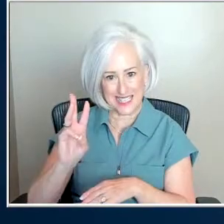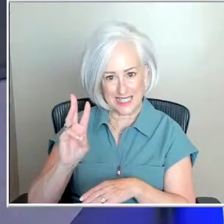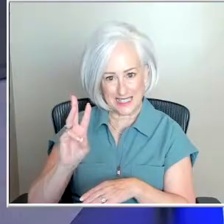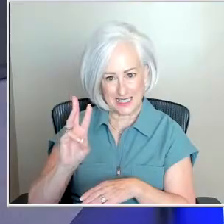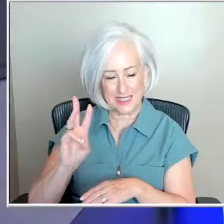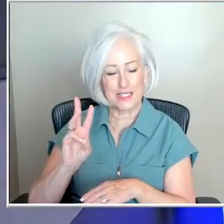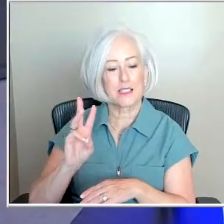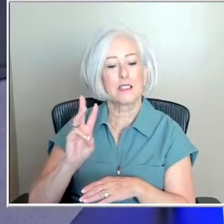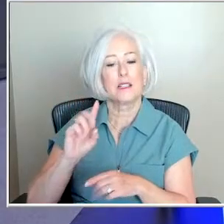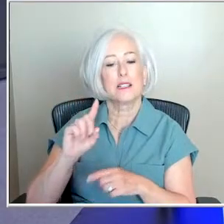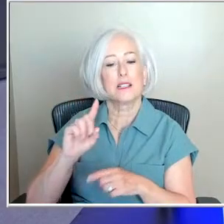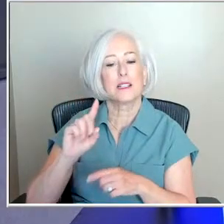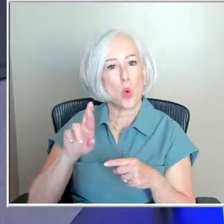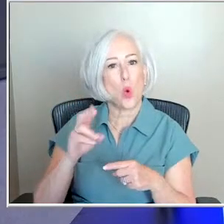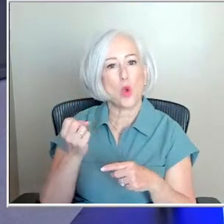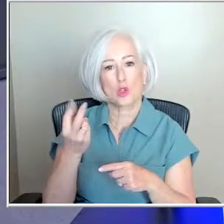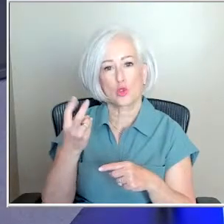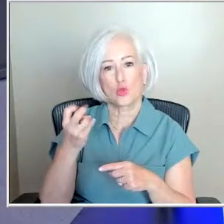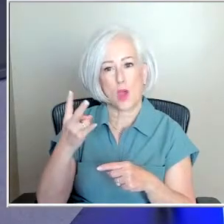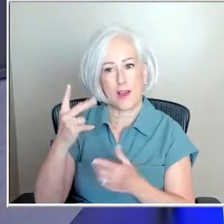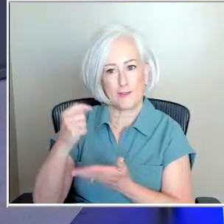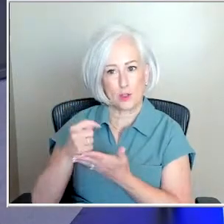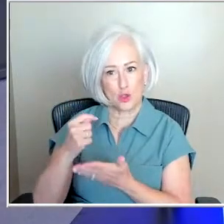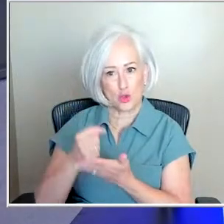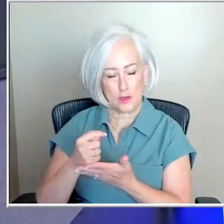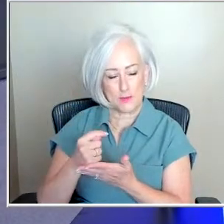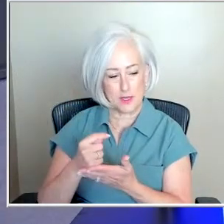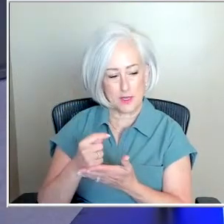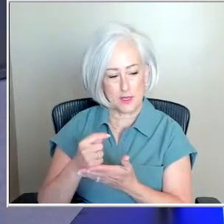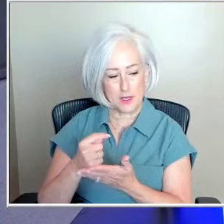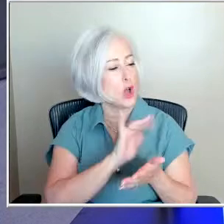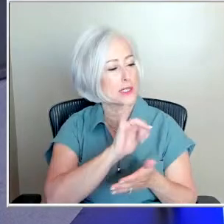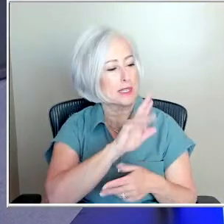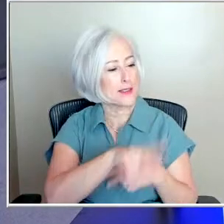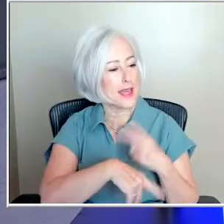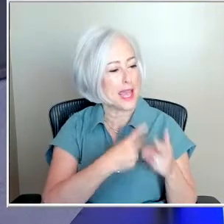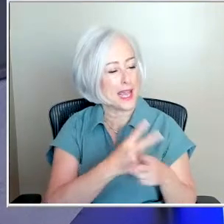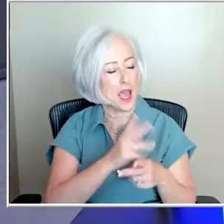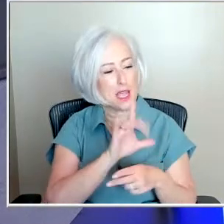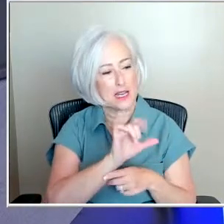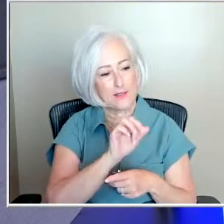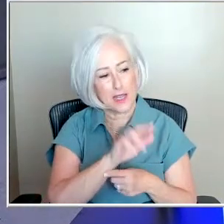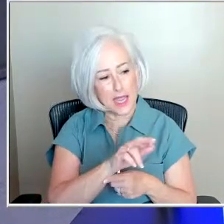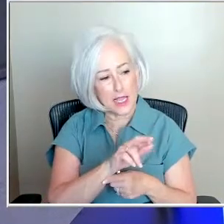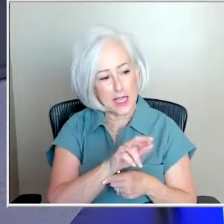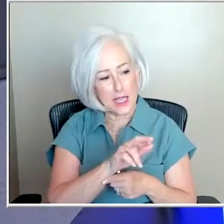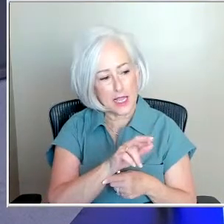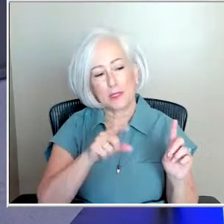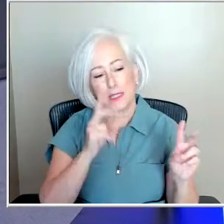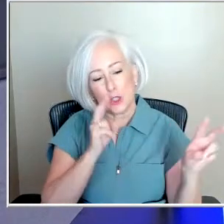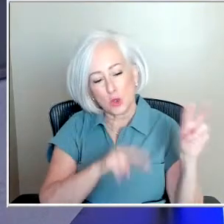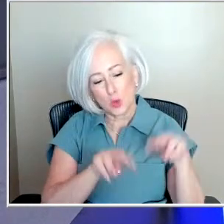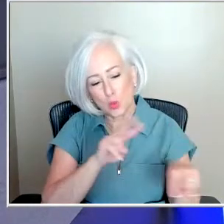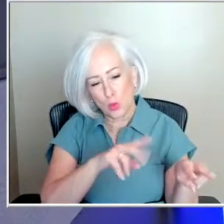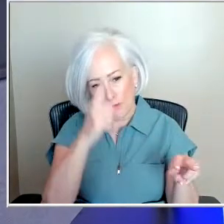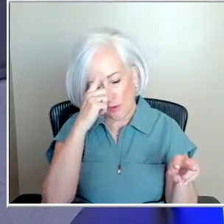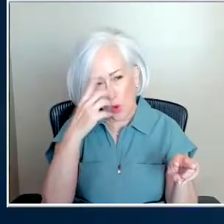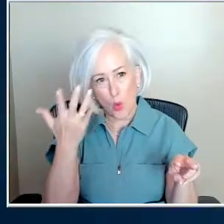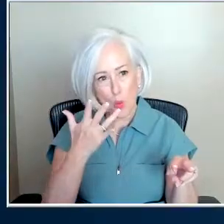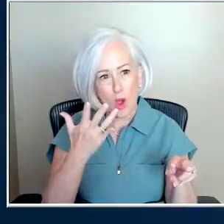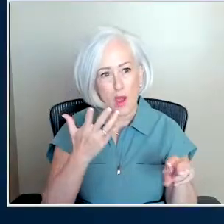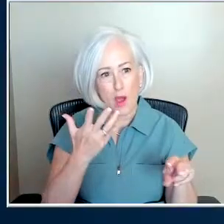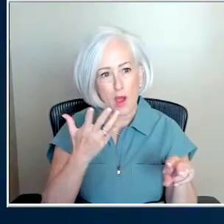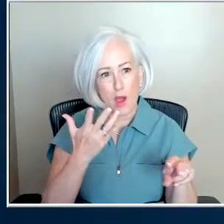what causes her kind of cancer so that people listening know what to look for and know the questions to ask? Yeah, so lymphomas in